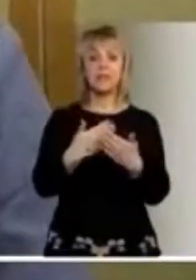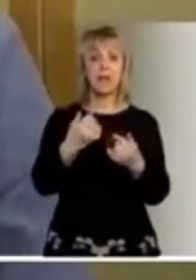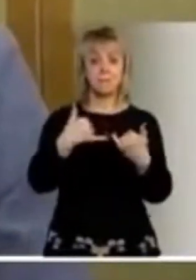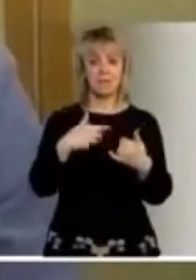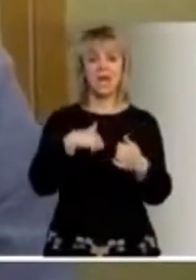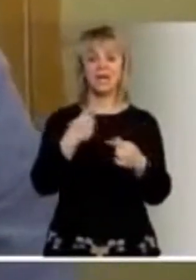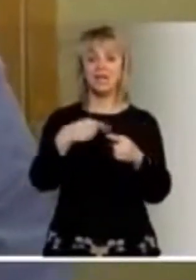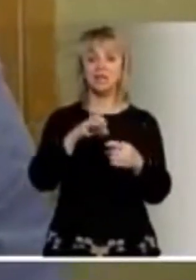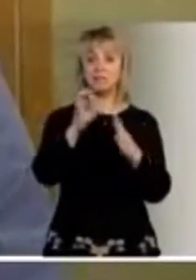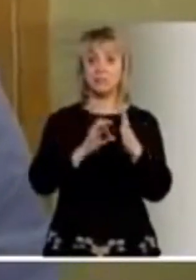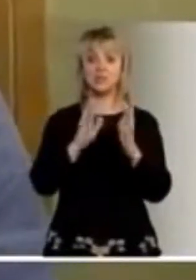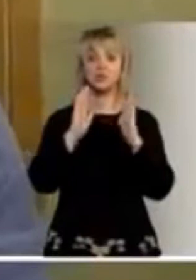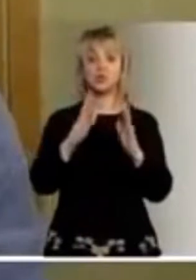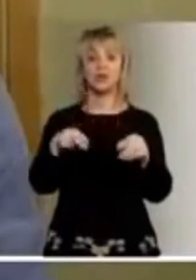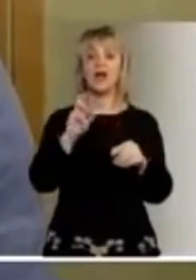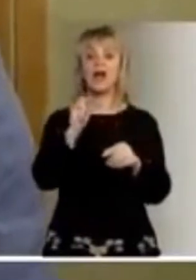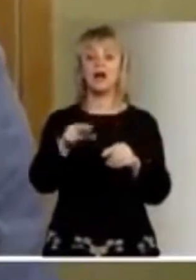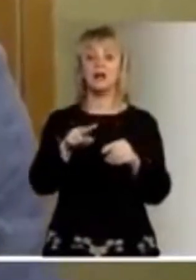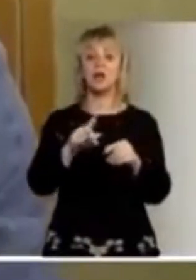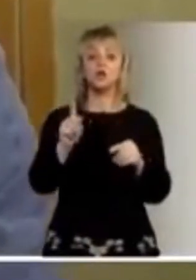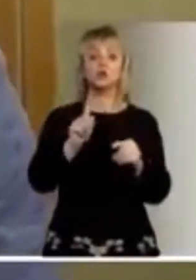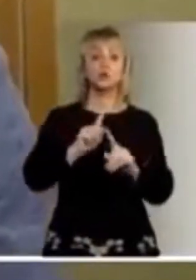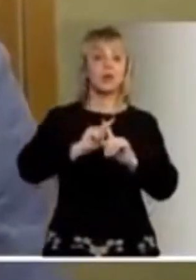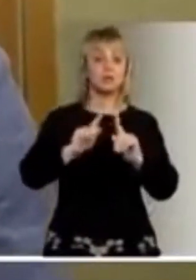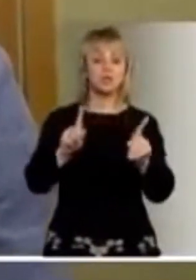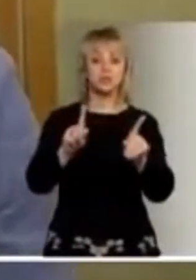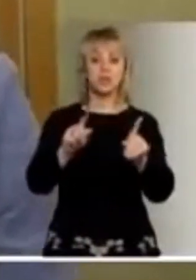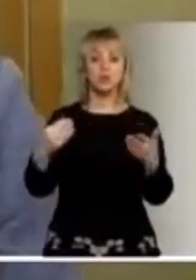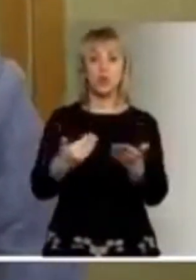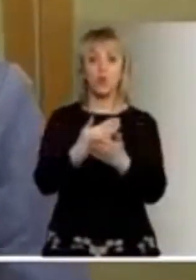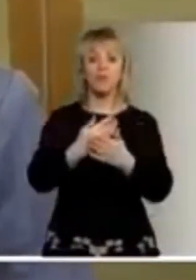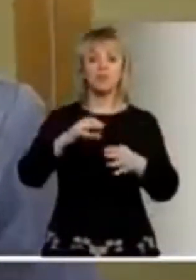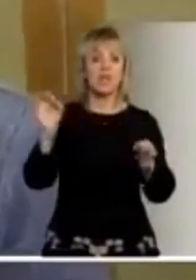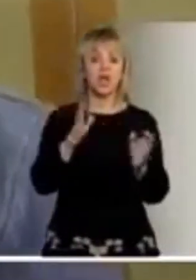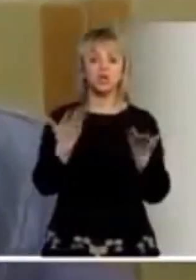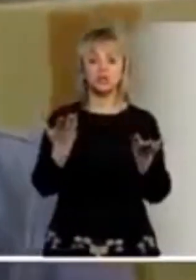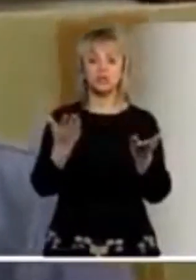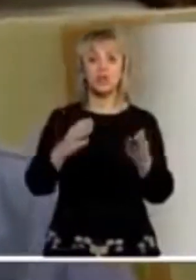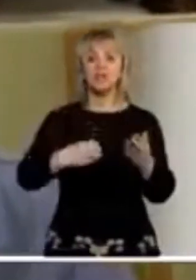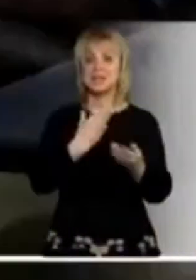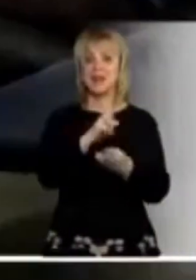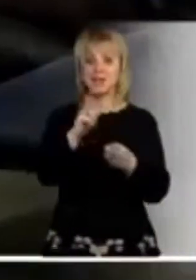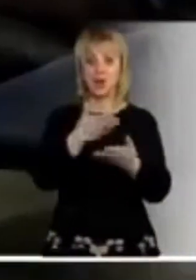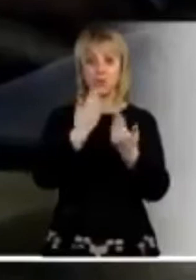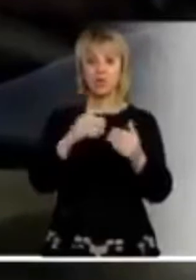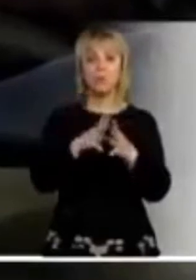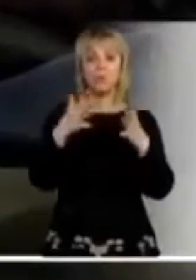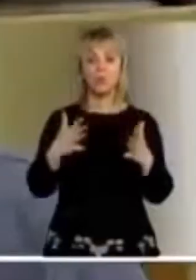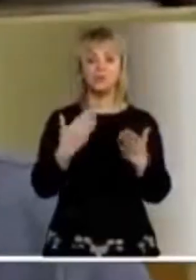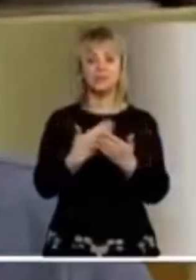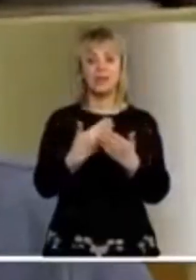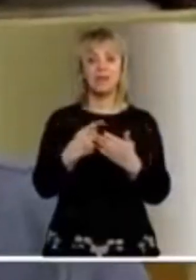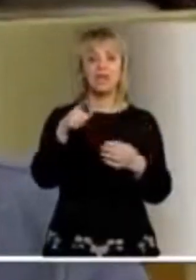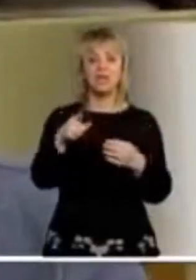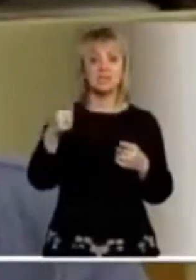For me, it's just like something new and unexpected, something like science fiction. The fact that a usual wheelchair can be